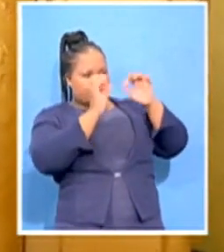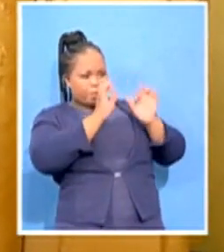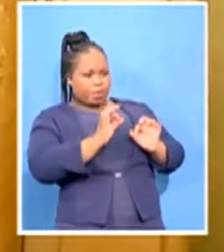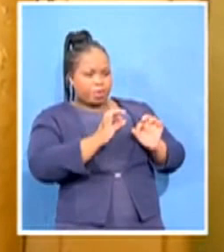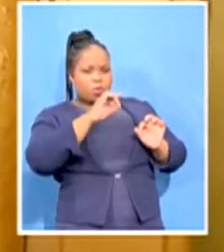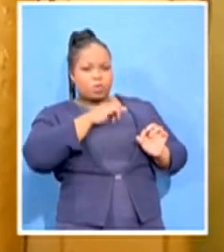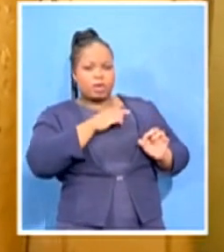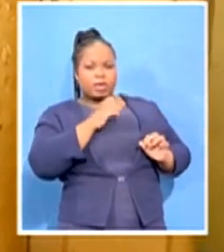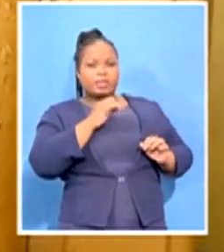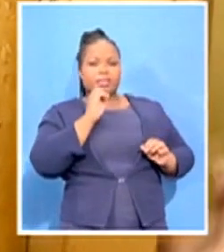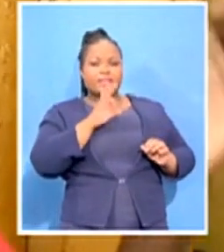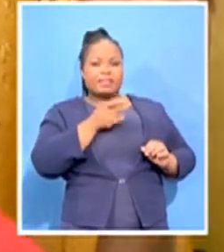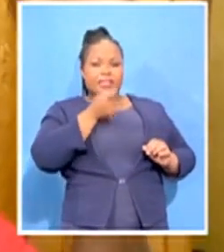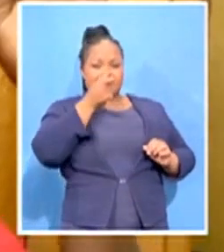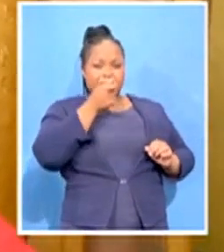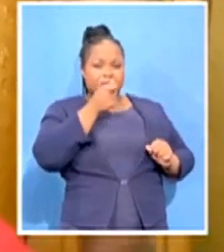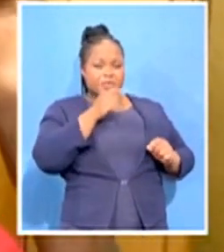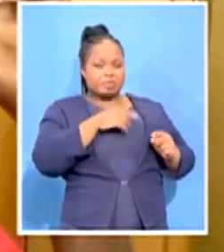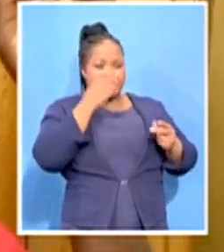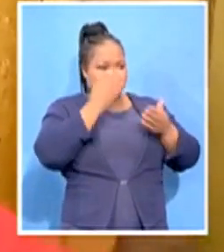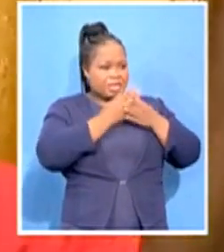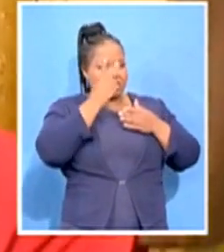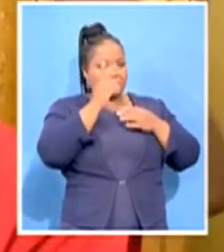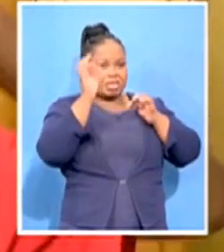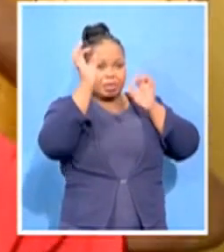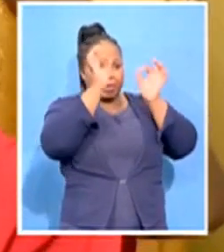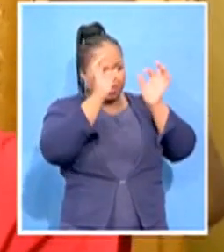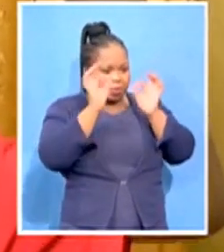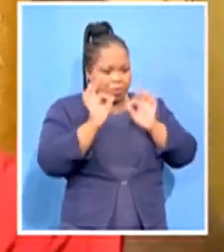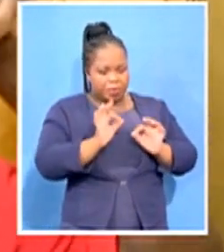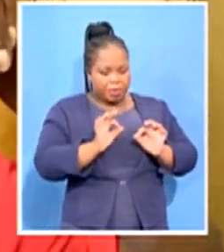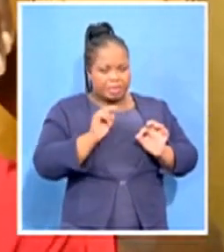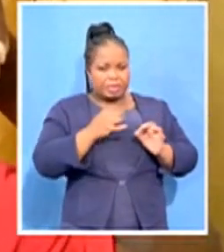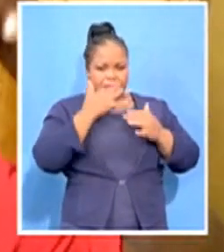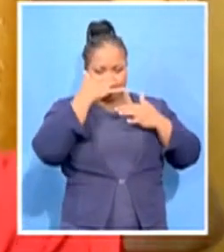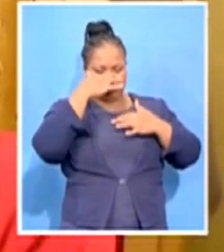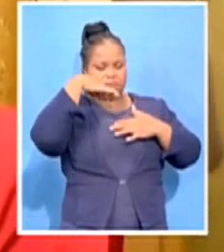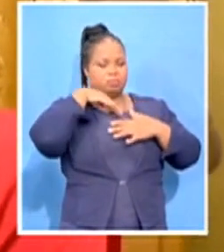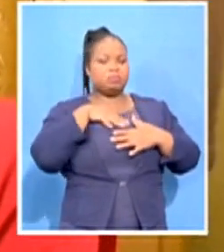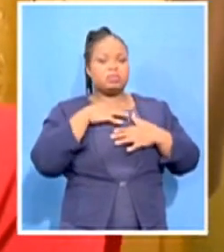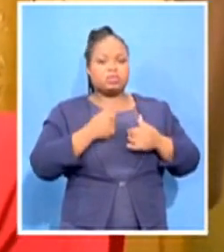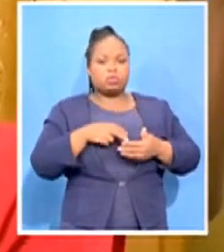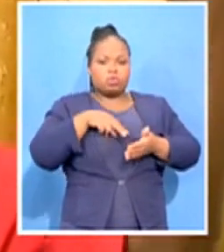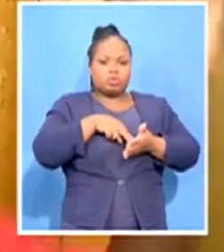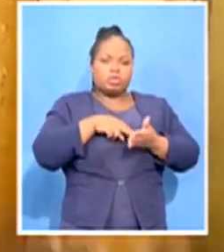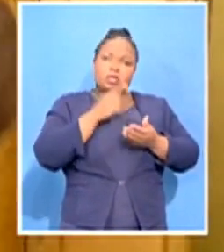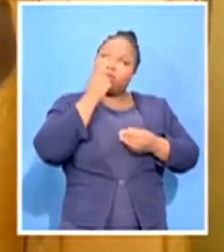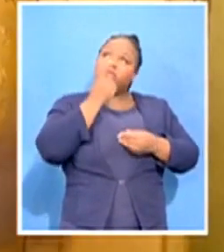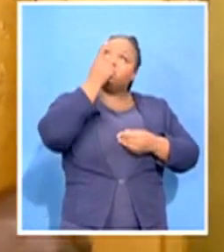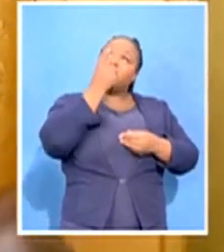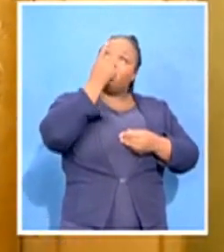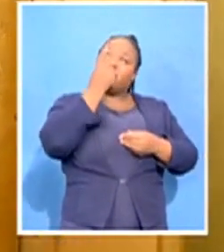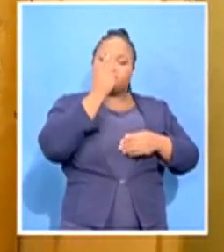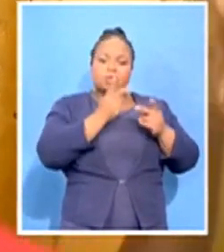I can see them. And just that's above where I'm standing, there is, if you're inside, you can see outside. The